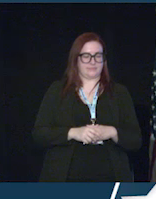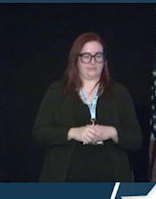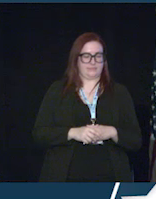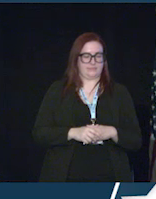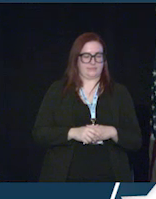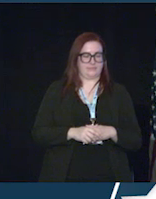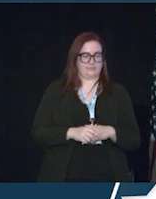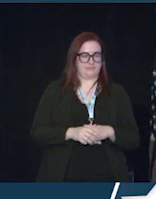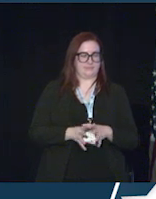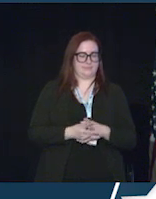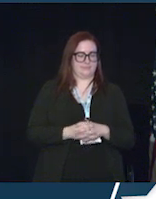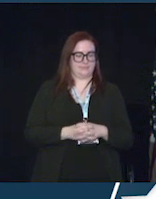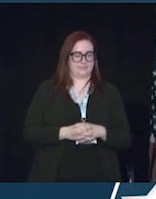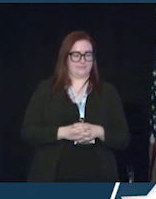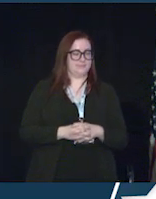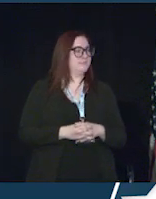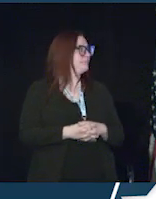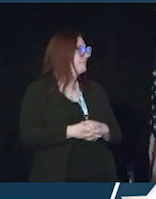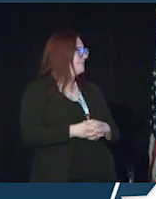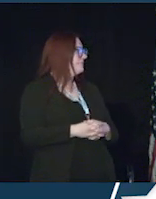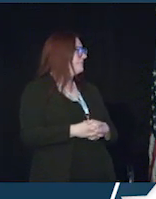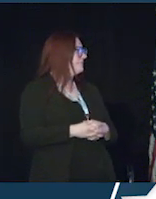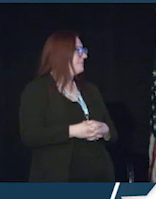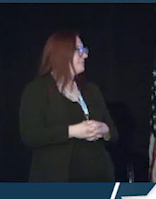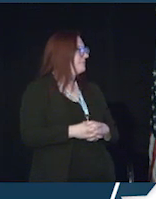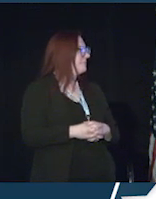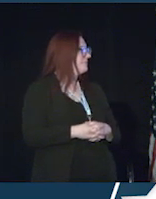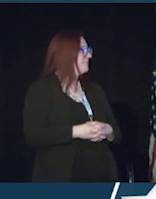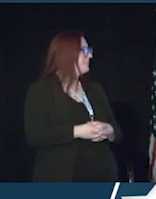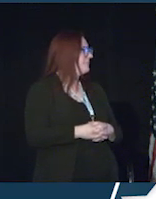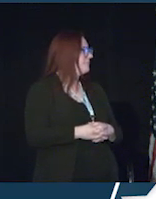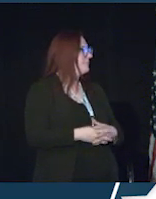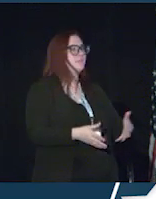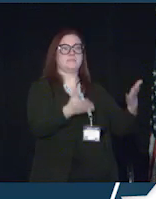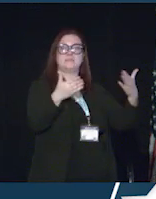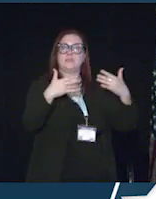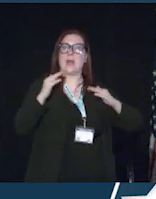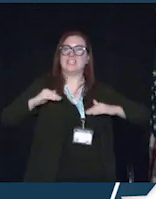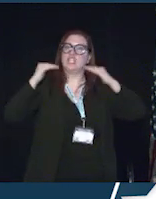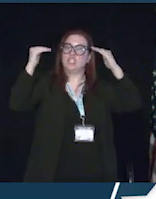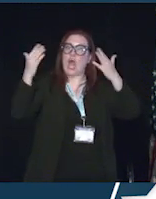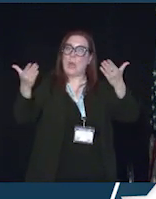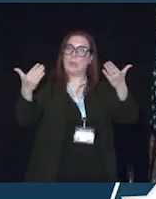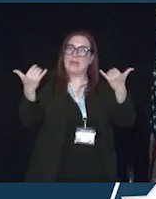Tell us about your adulthood. Tell us about you as an adult.